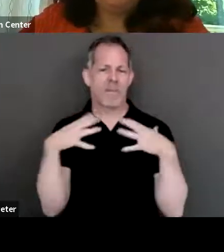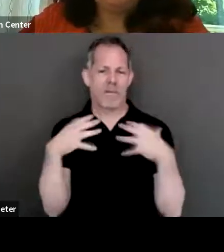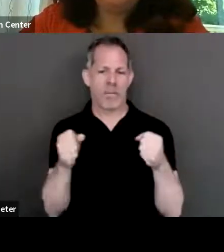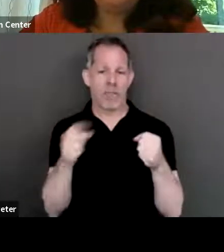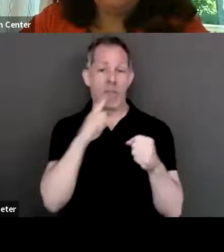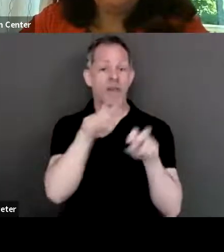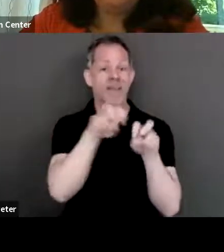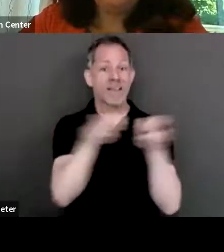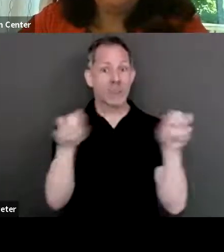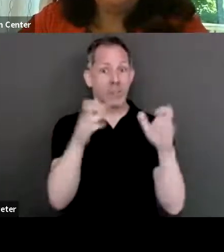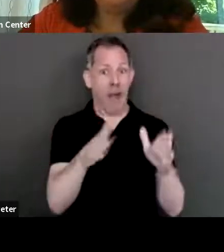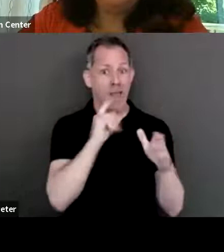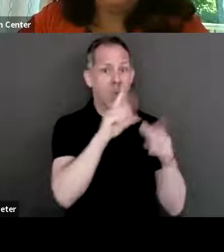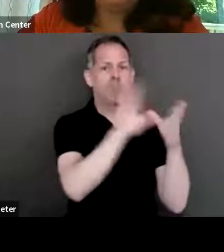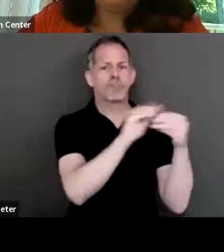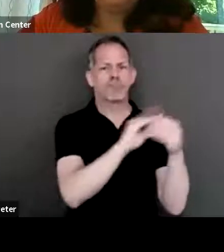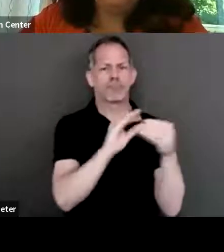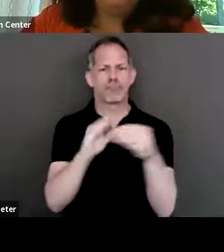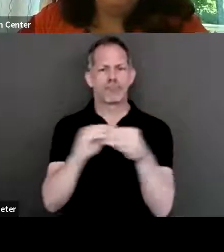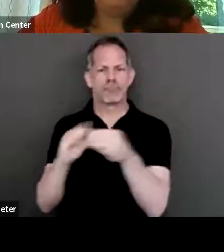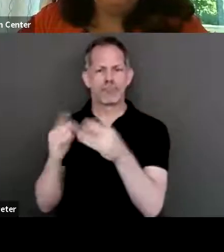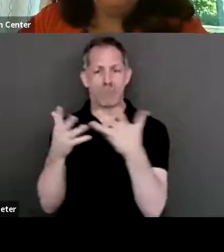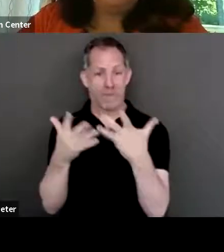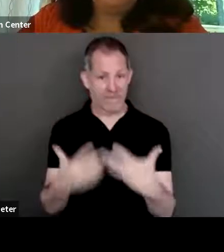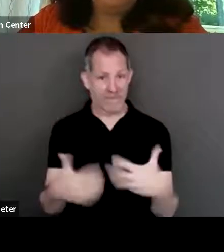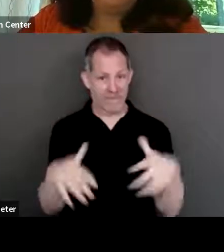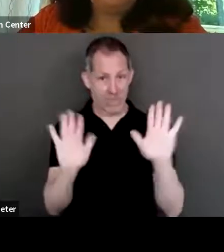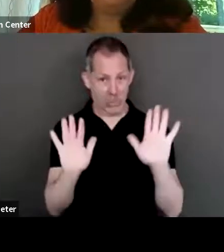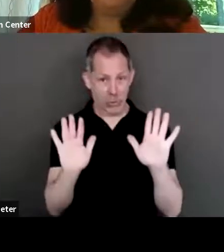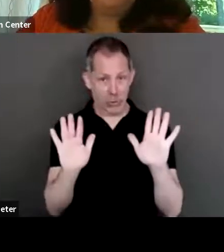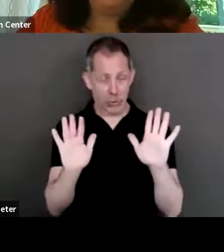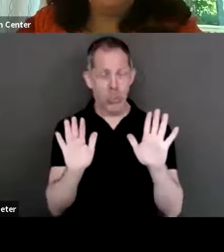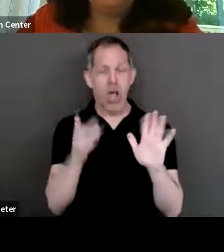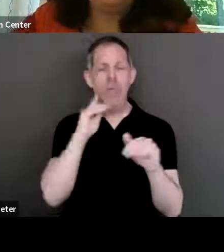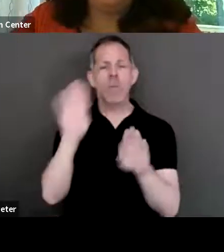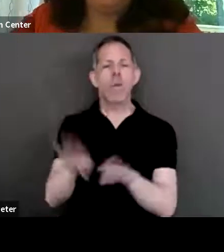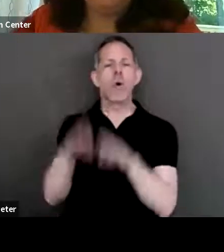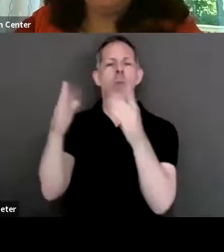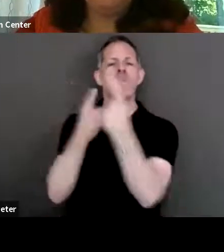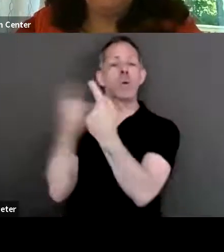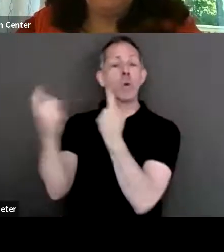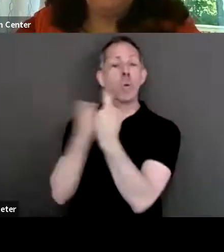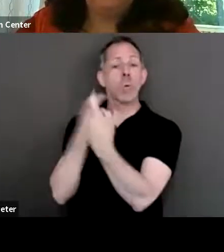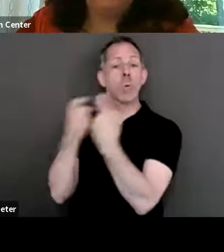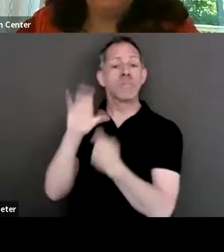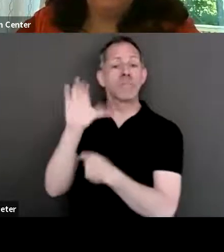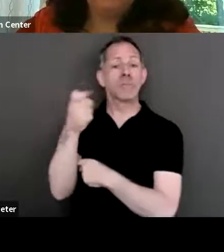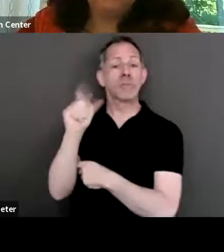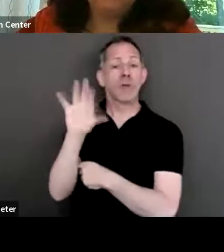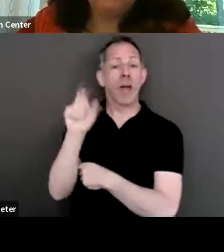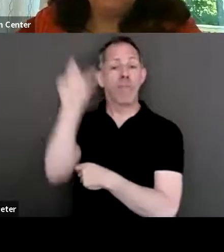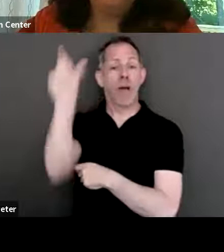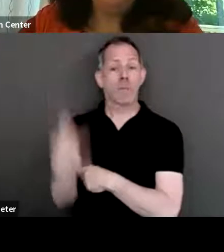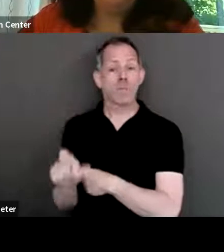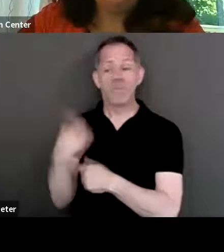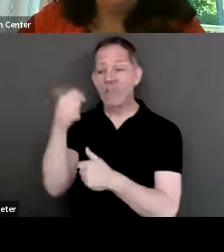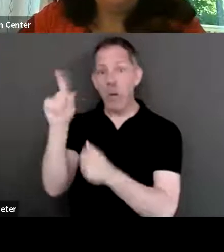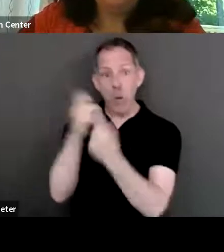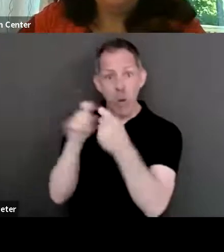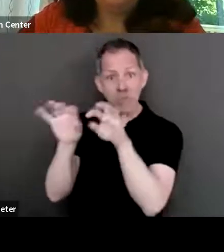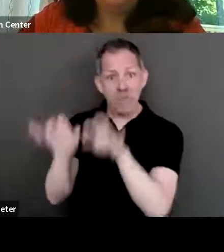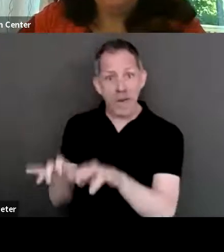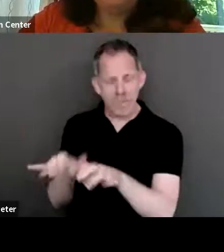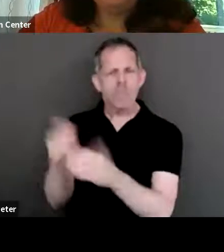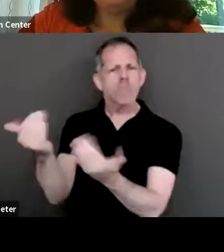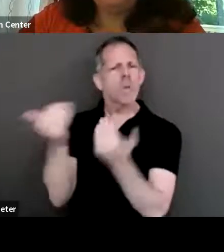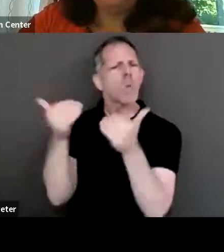their remarks, we'll take questions using the chat feature. Please be sure to submit your questions to everyone so that all of our speakers can see. Thank you